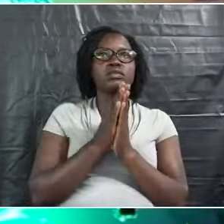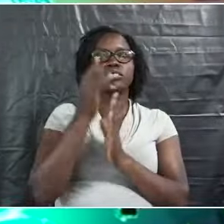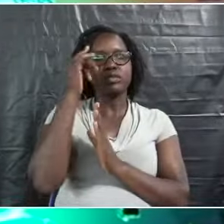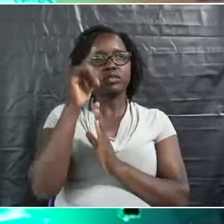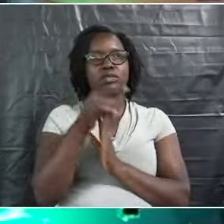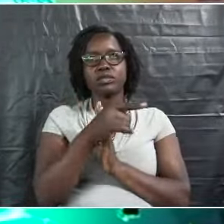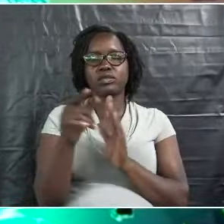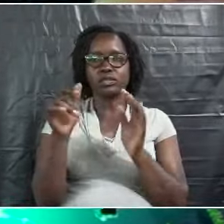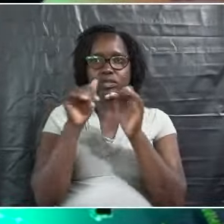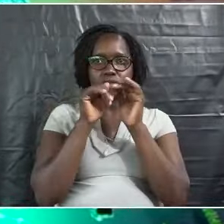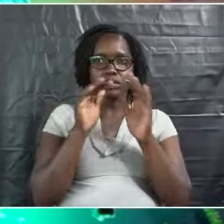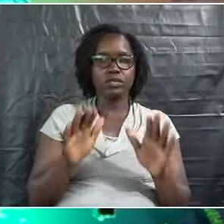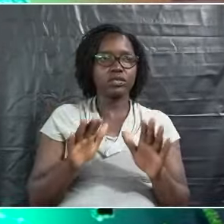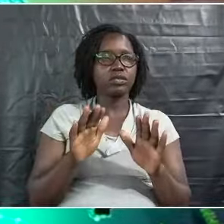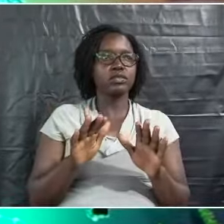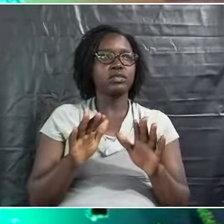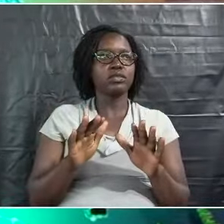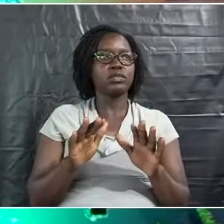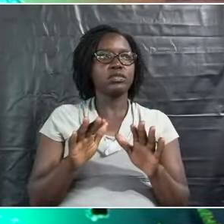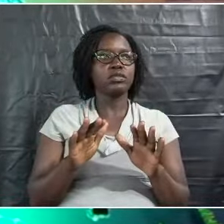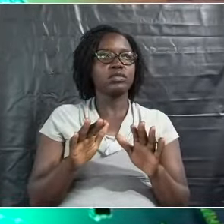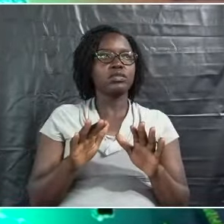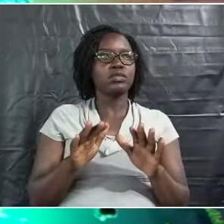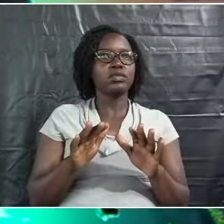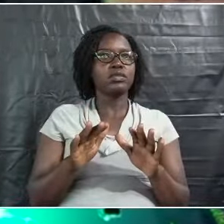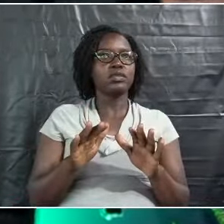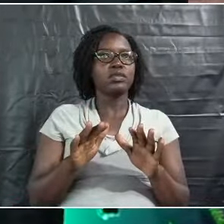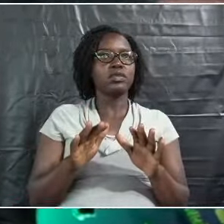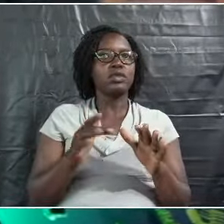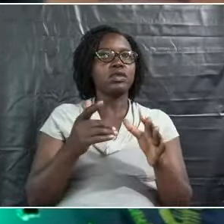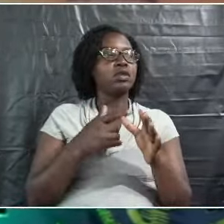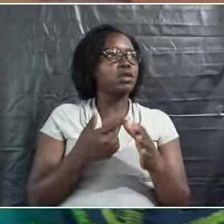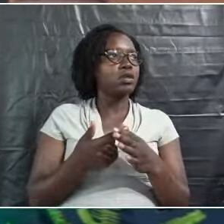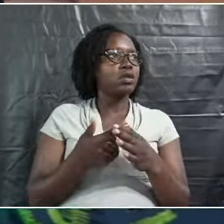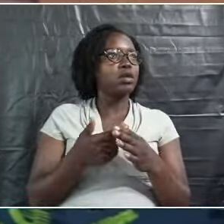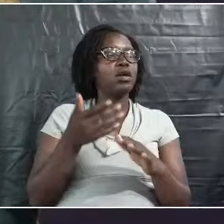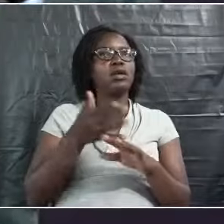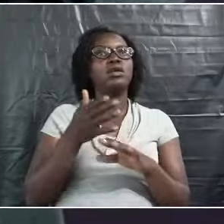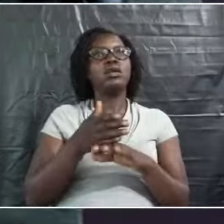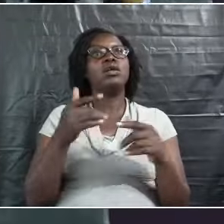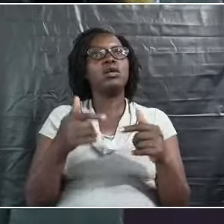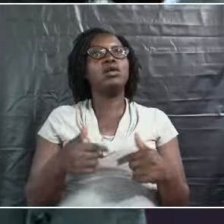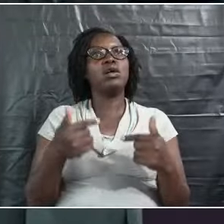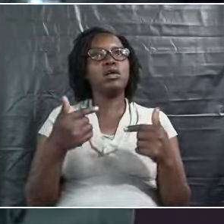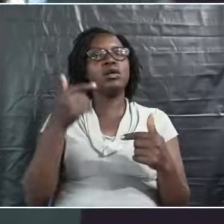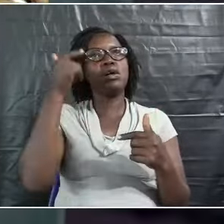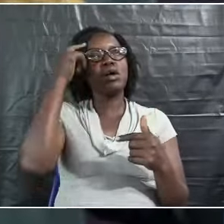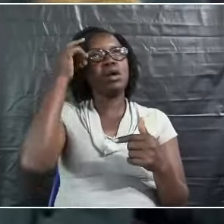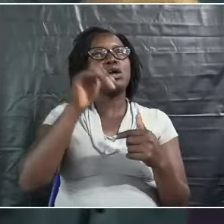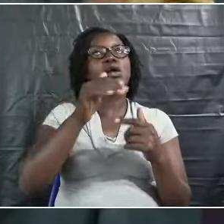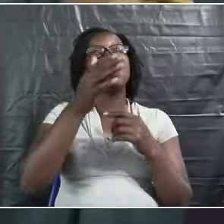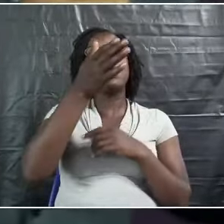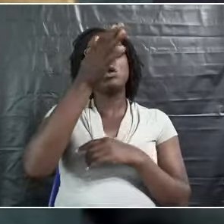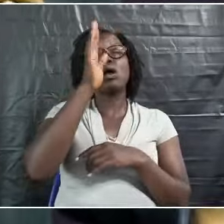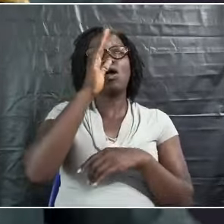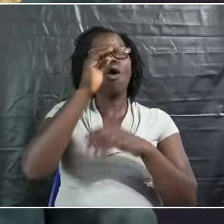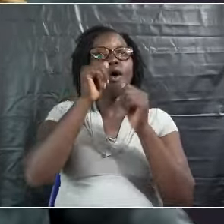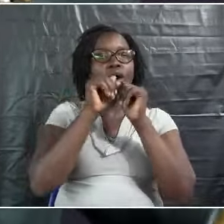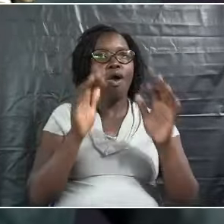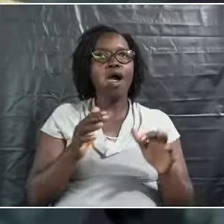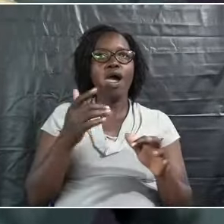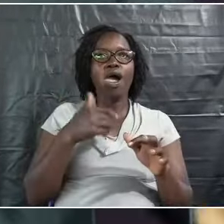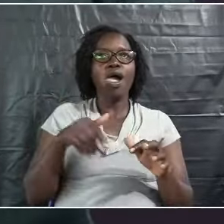those blessings, at the back of our mind, we are even deceiving ourselves into thinking, when God blesses me